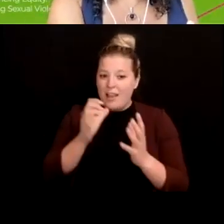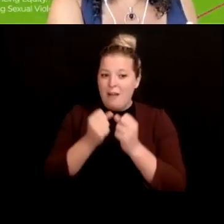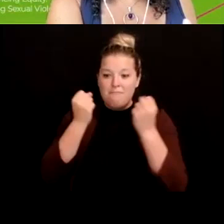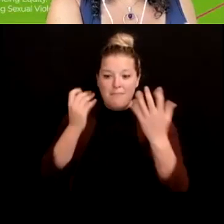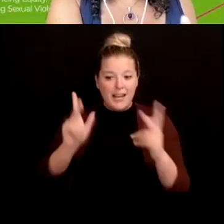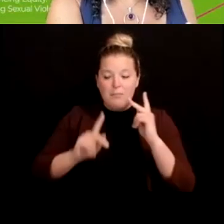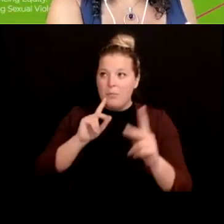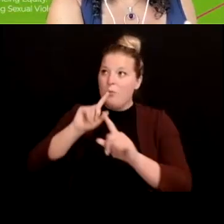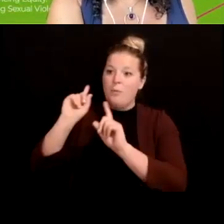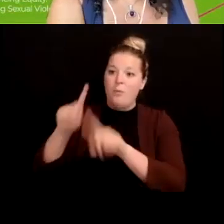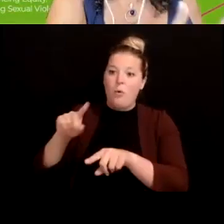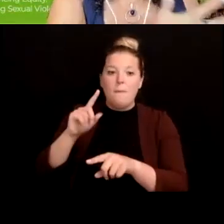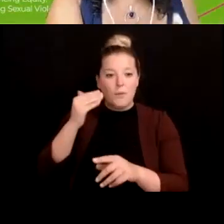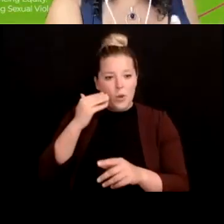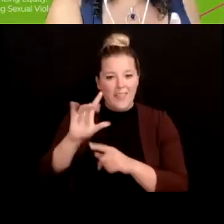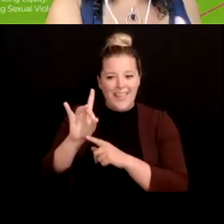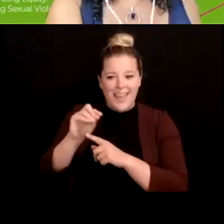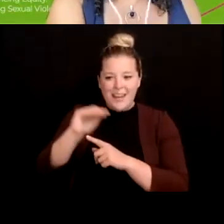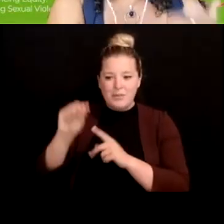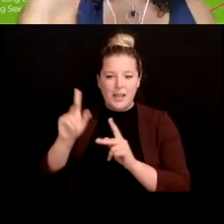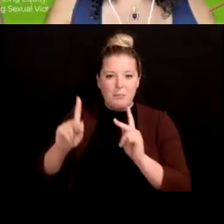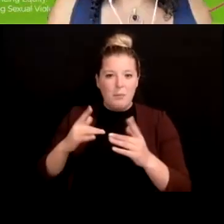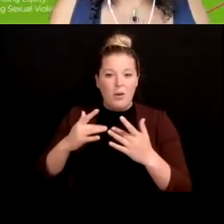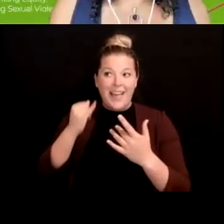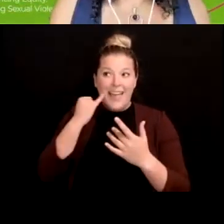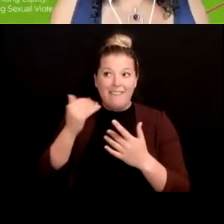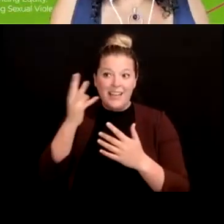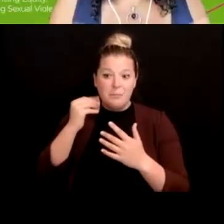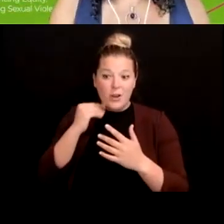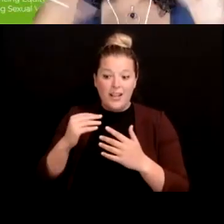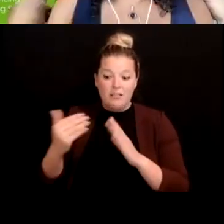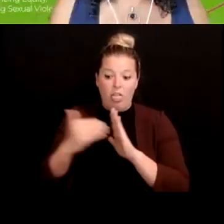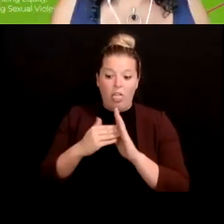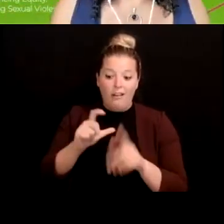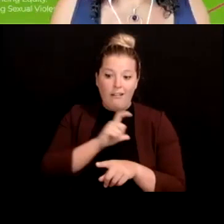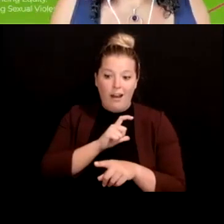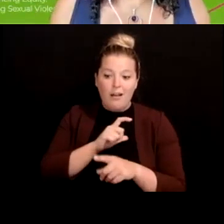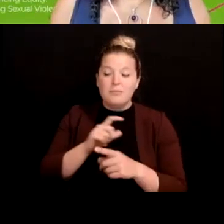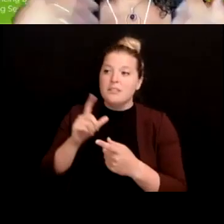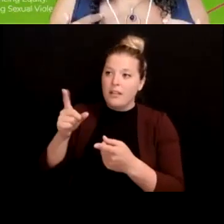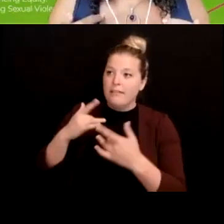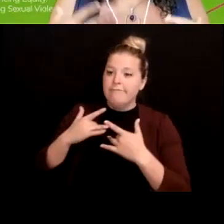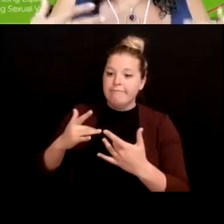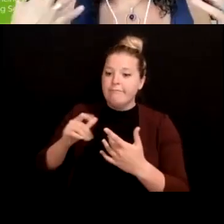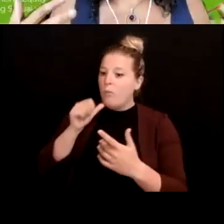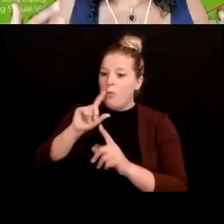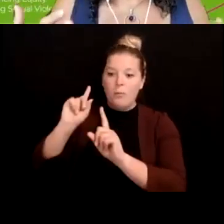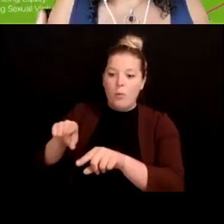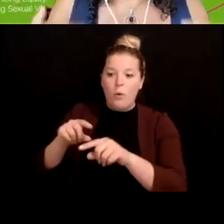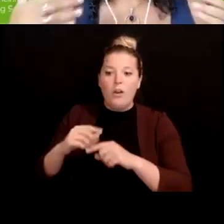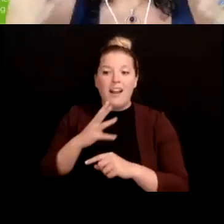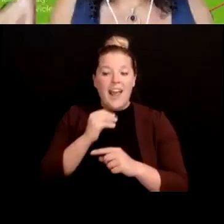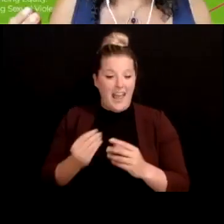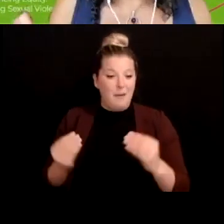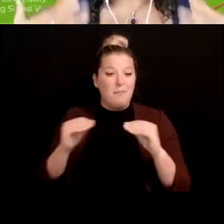report sexual assault to cops in the first place, that number is infinitely greater. That proportion is infinitely greater for those of us who were sexually assaulted